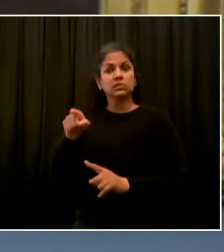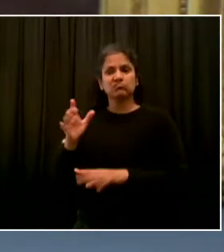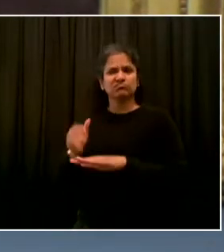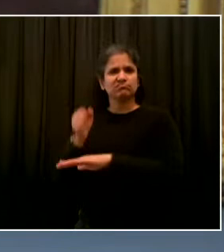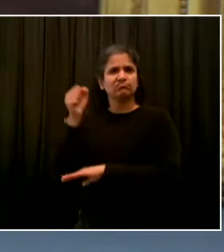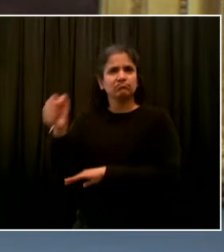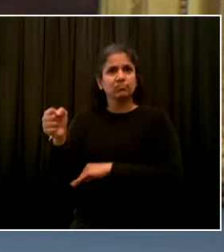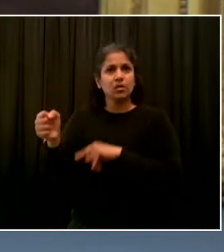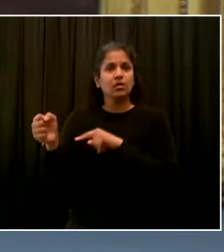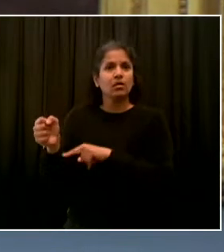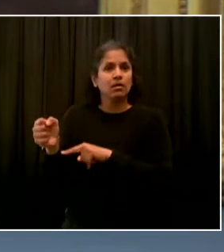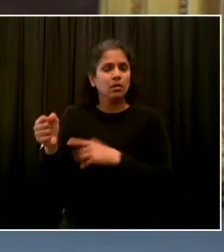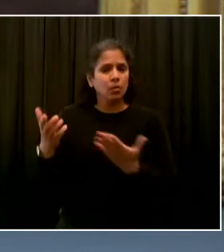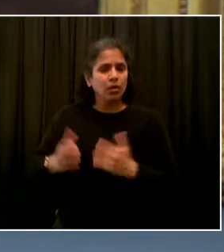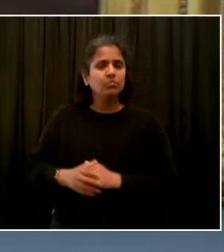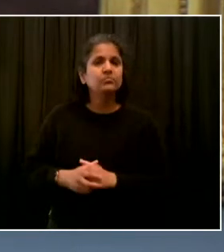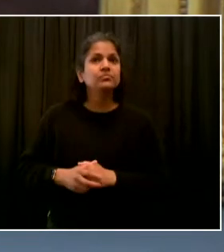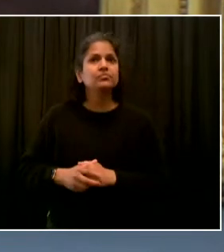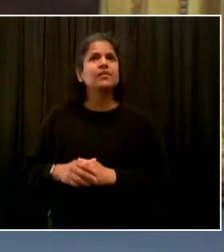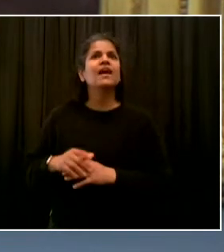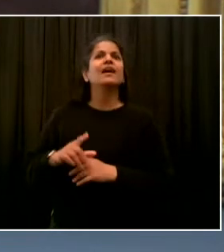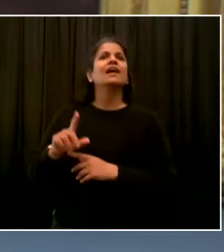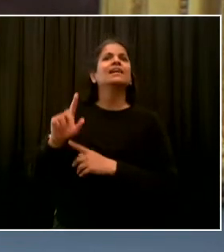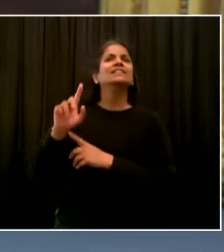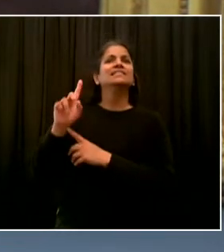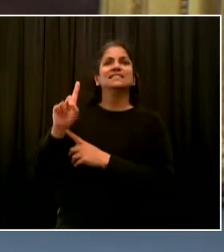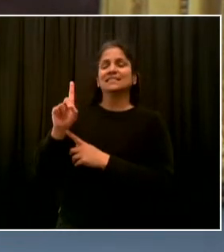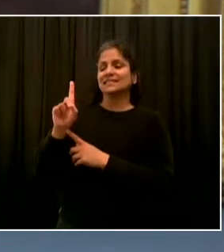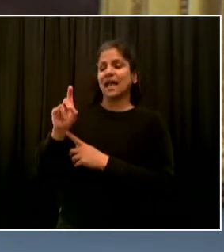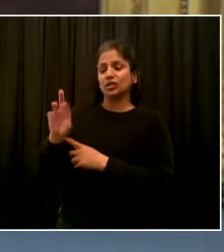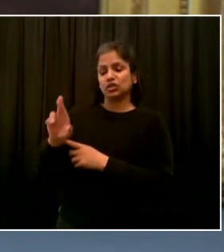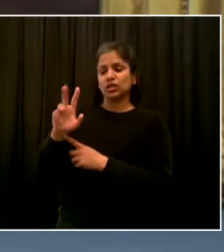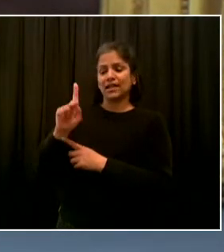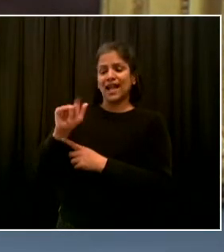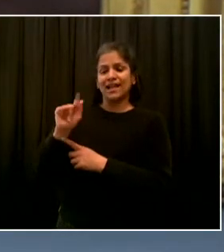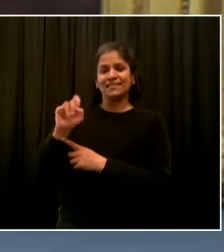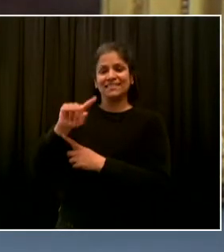good friend, Dr. Katz. You know,